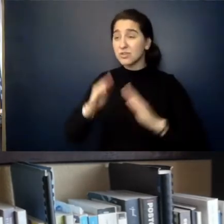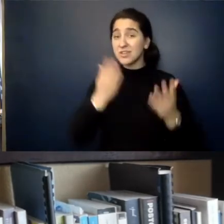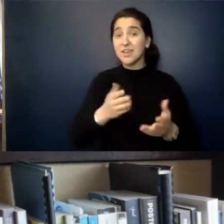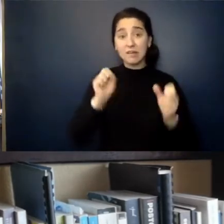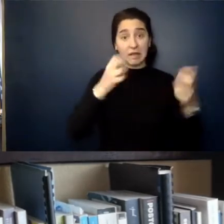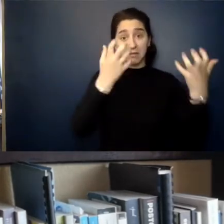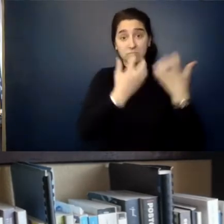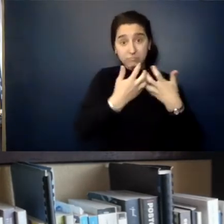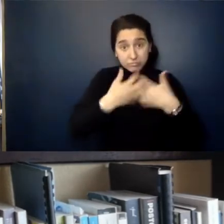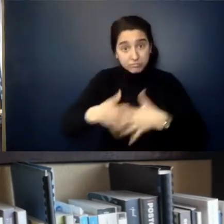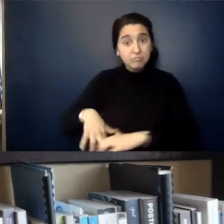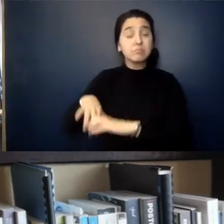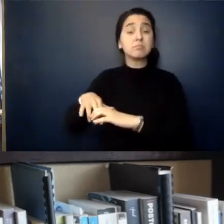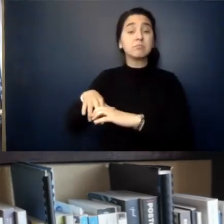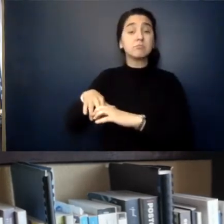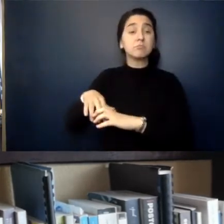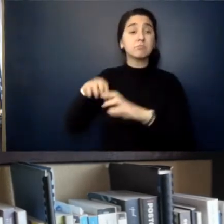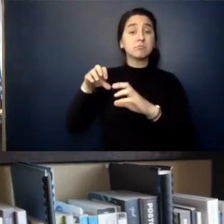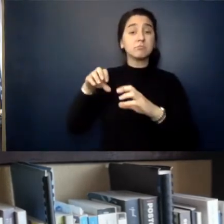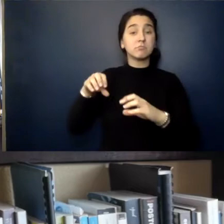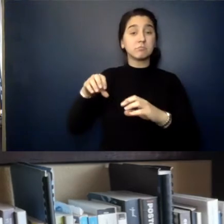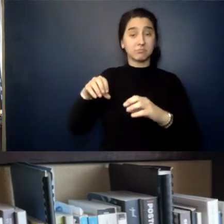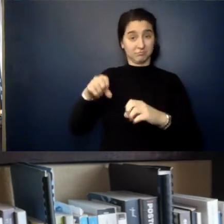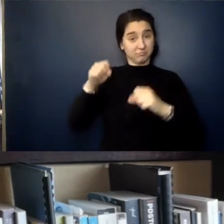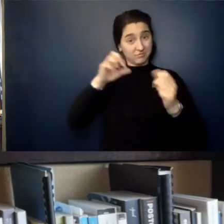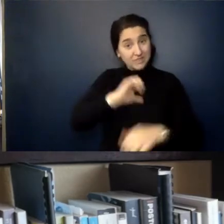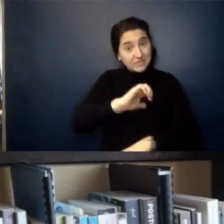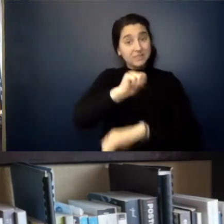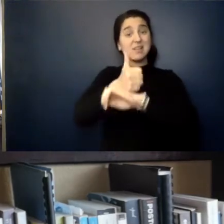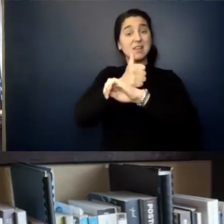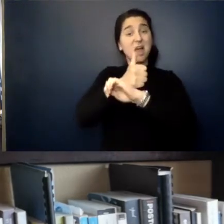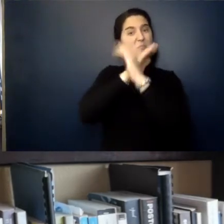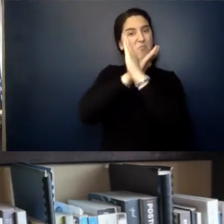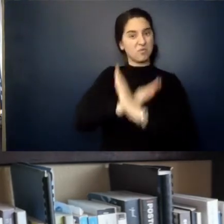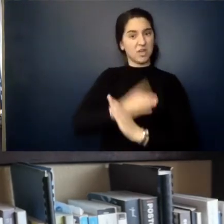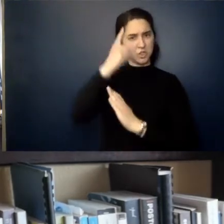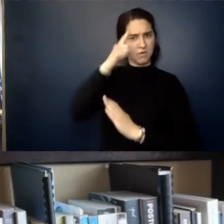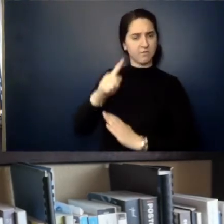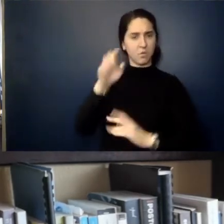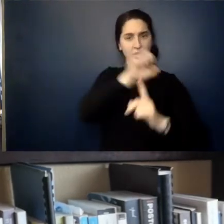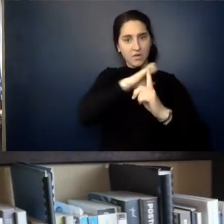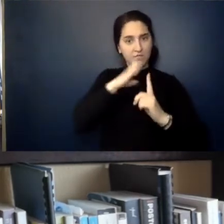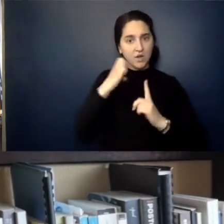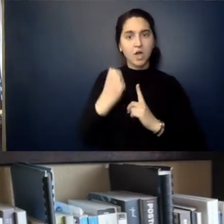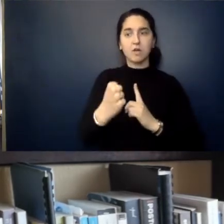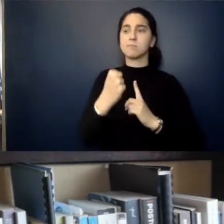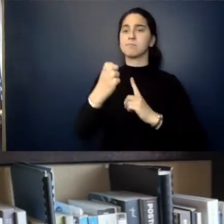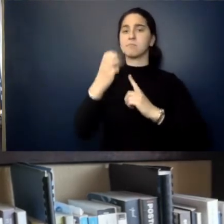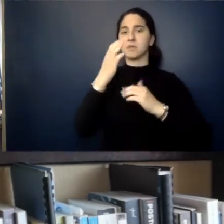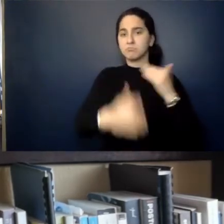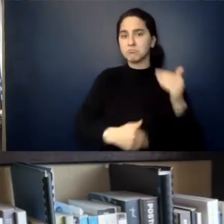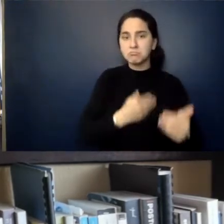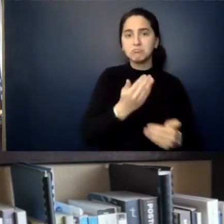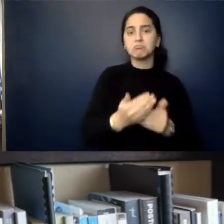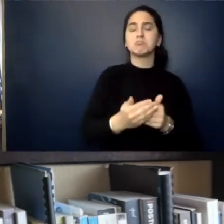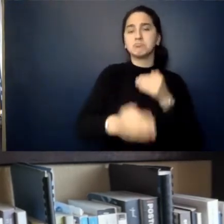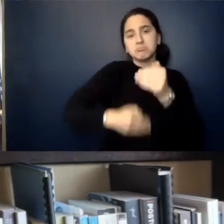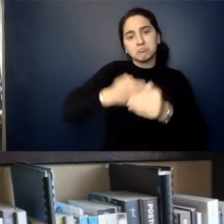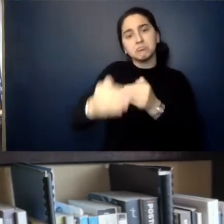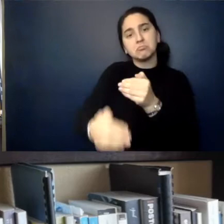protectors, guardians of creation. And these